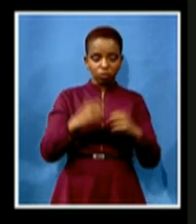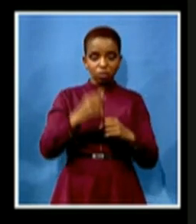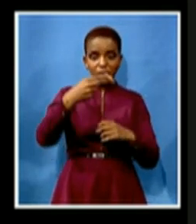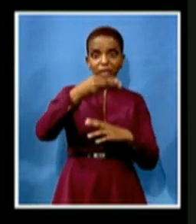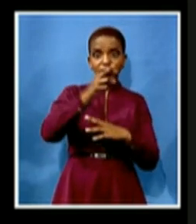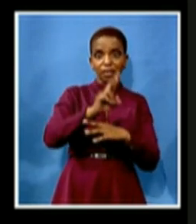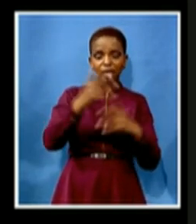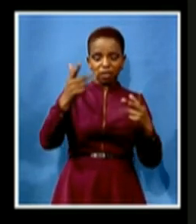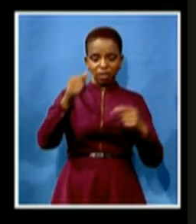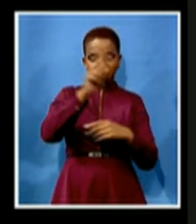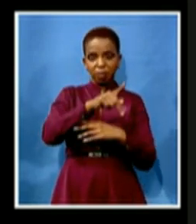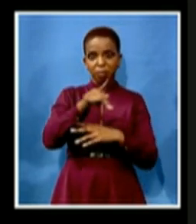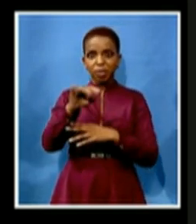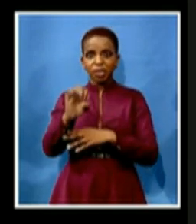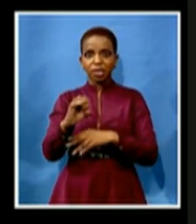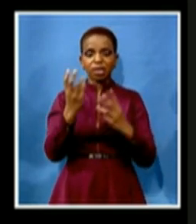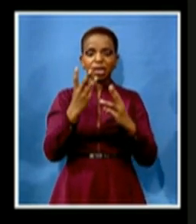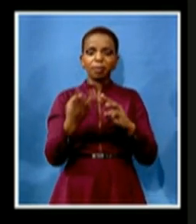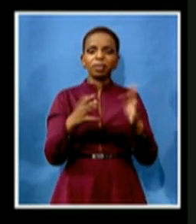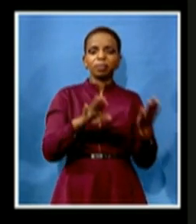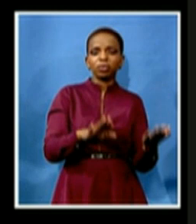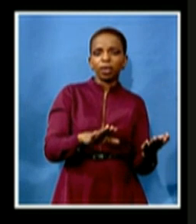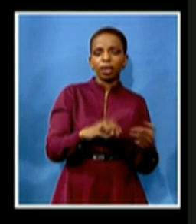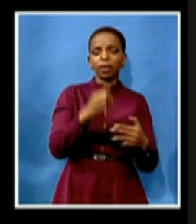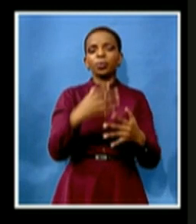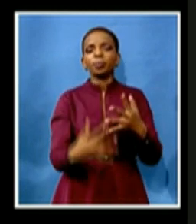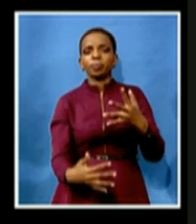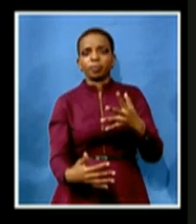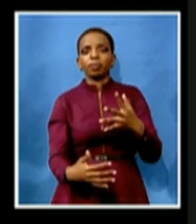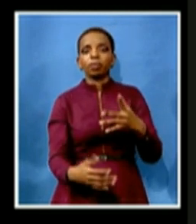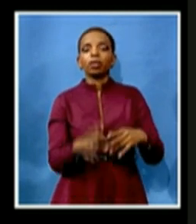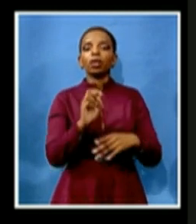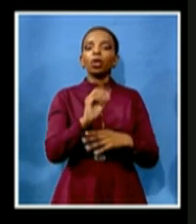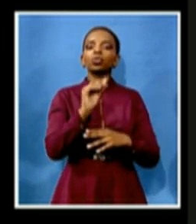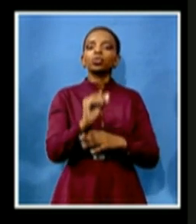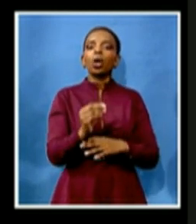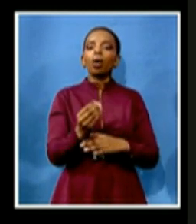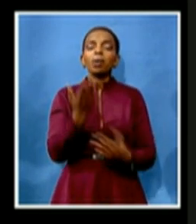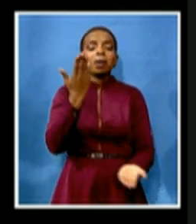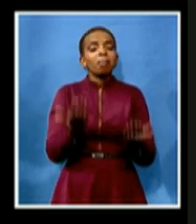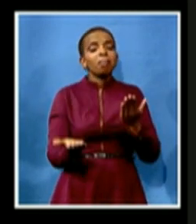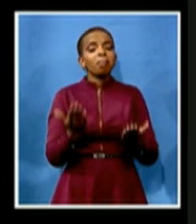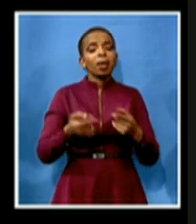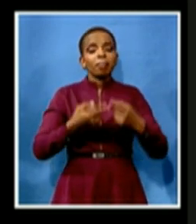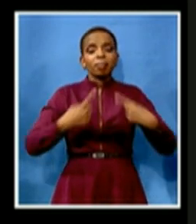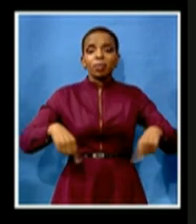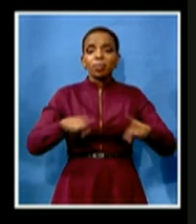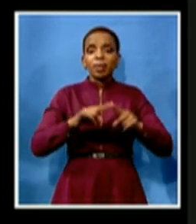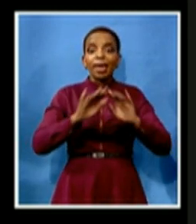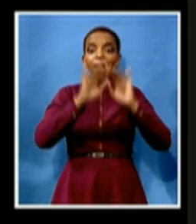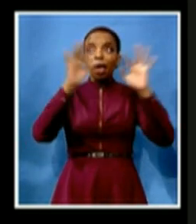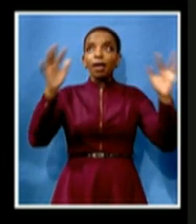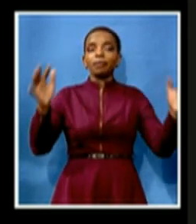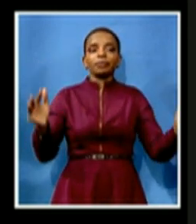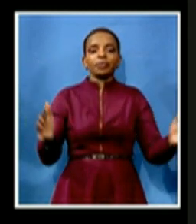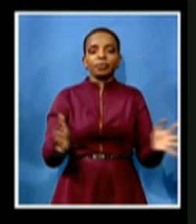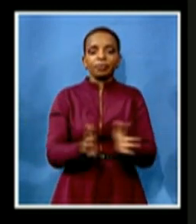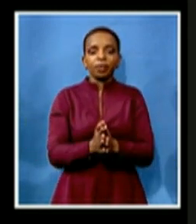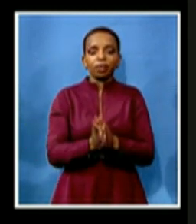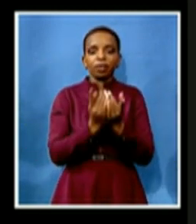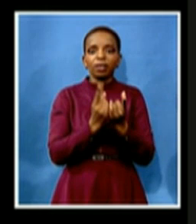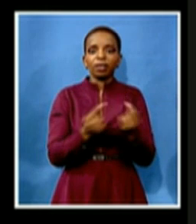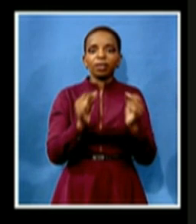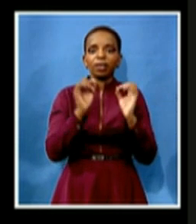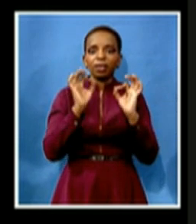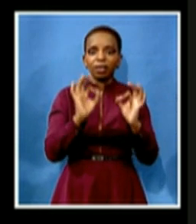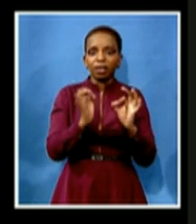on. So we may not be able to take everything from one particular model, but we need to be aware of what